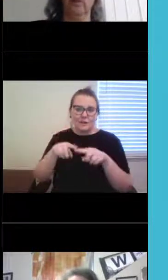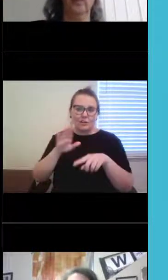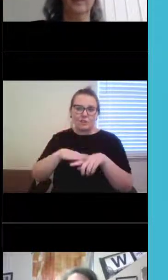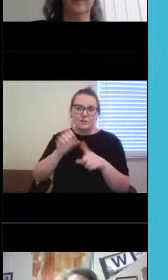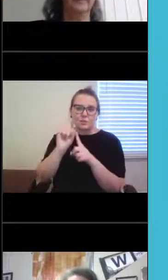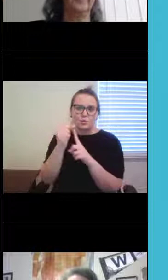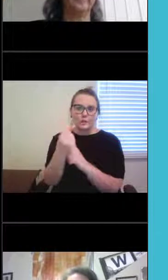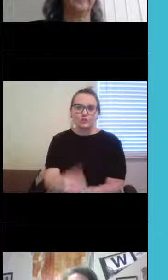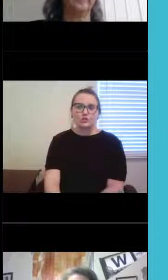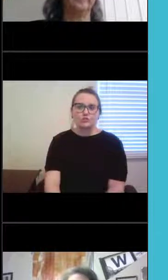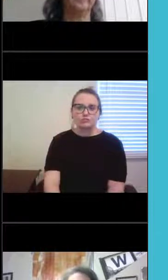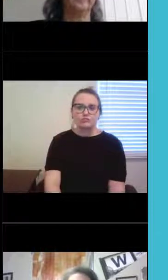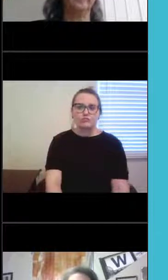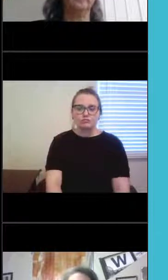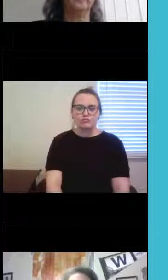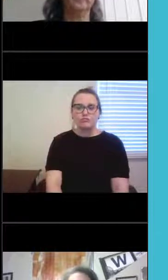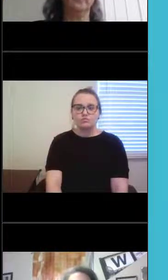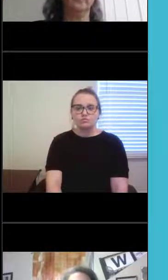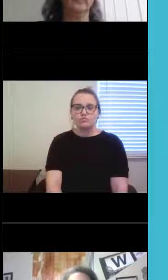situation.